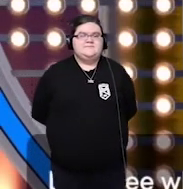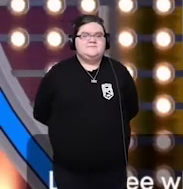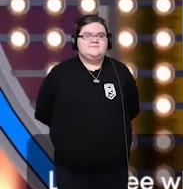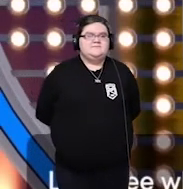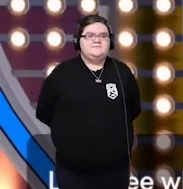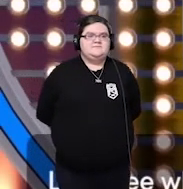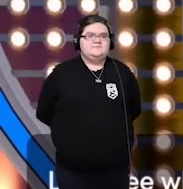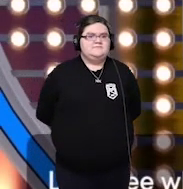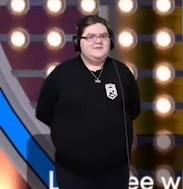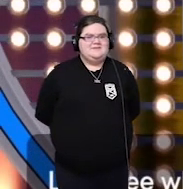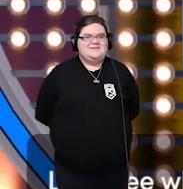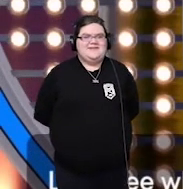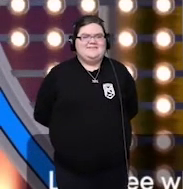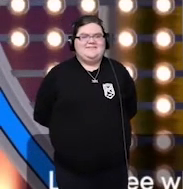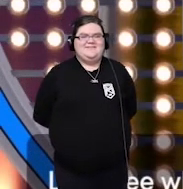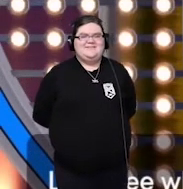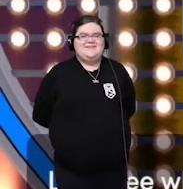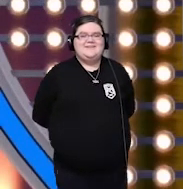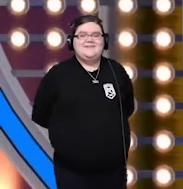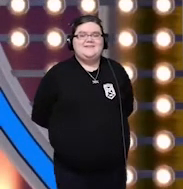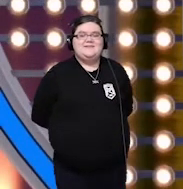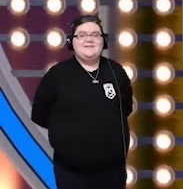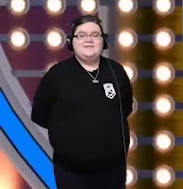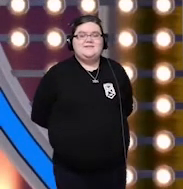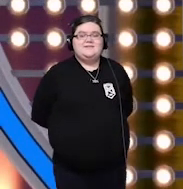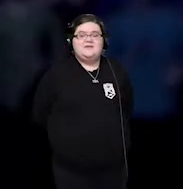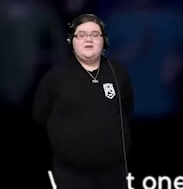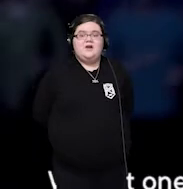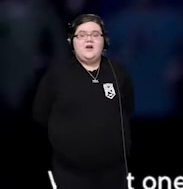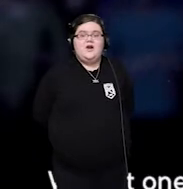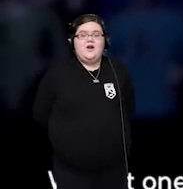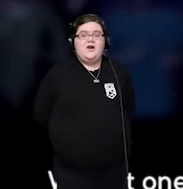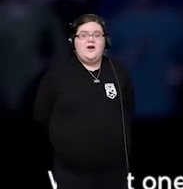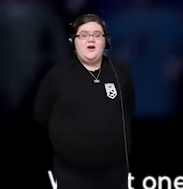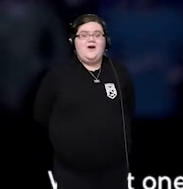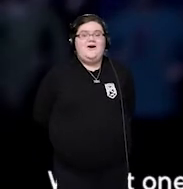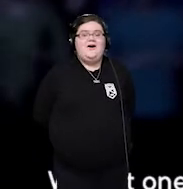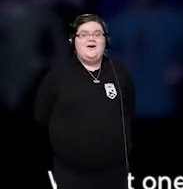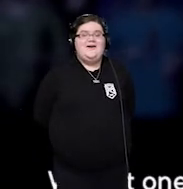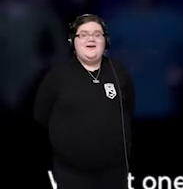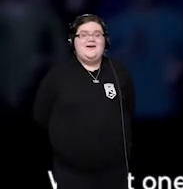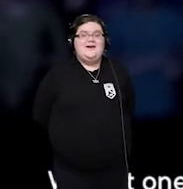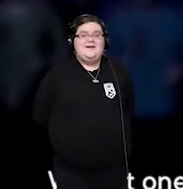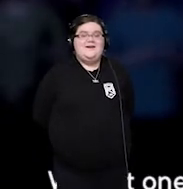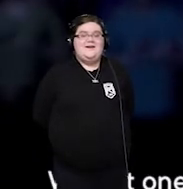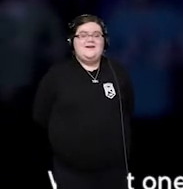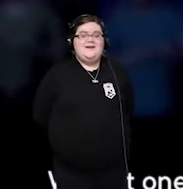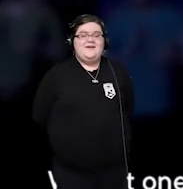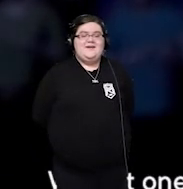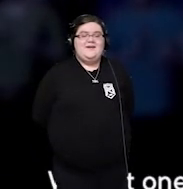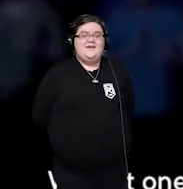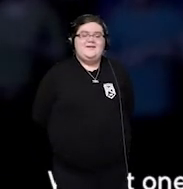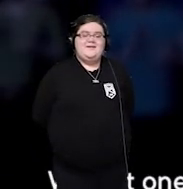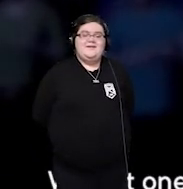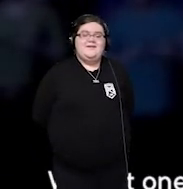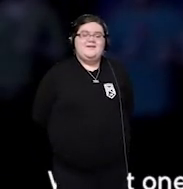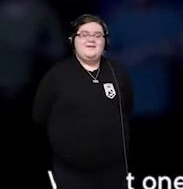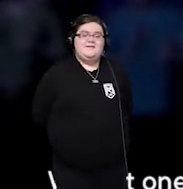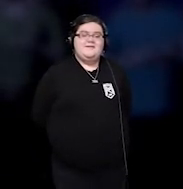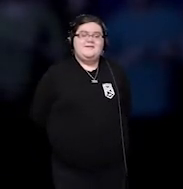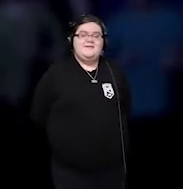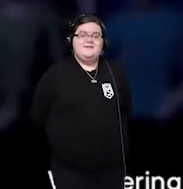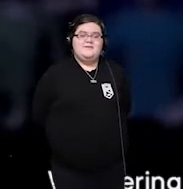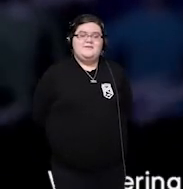tying? I was like... Come on, camping. Nine! Yes! Okay. Nine. Less good